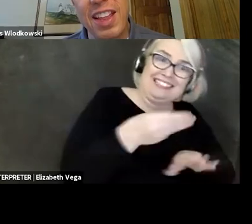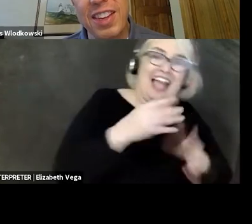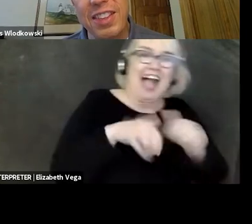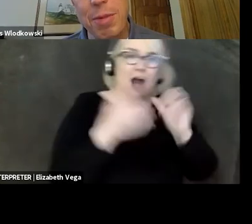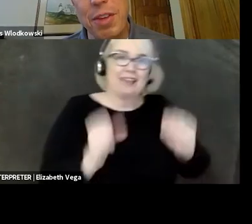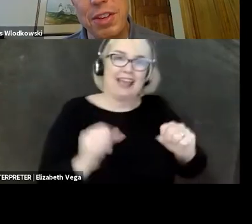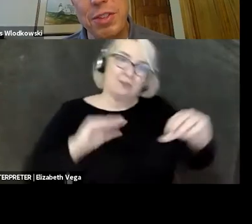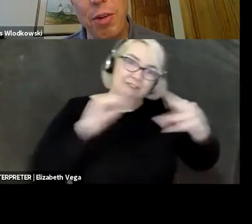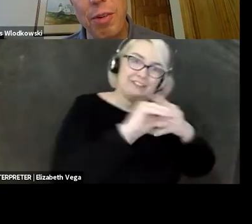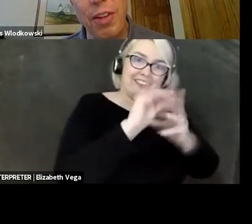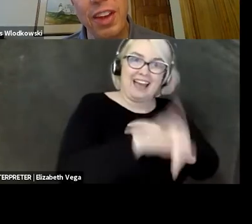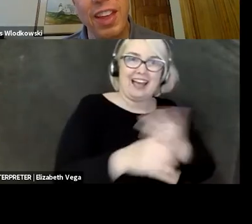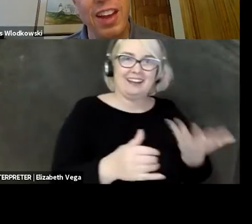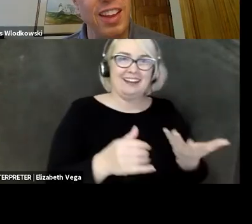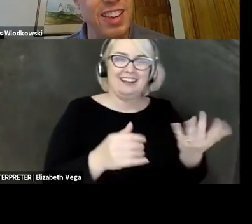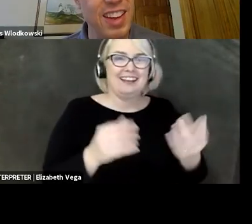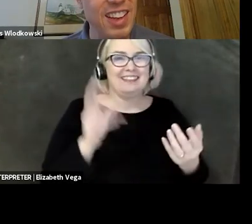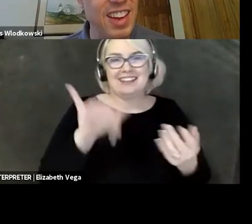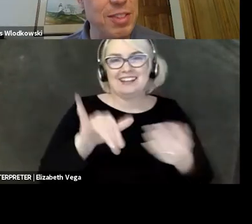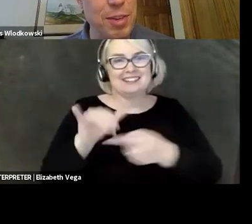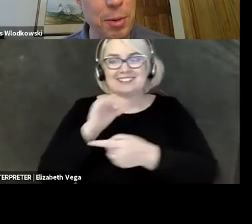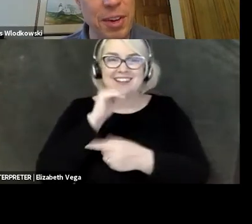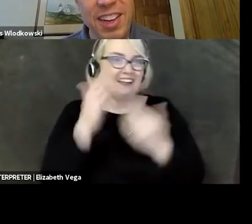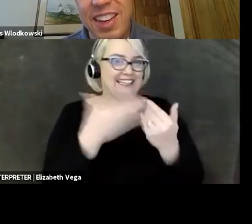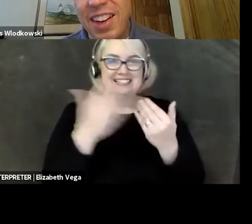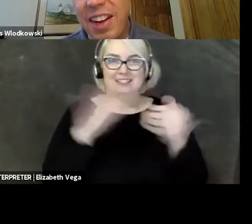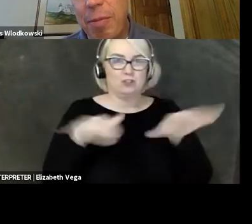and it's not something that you can just turn around like that.